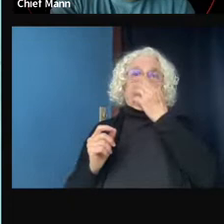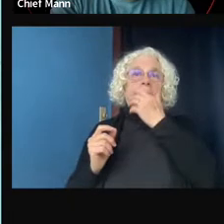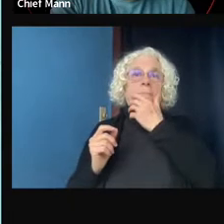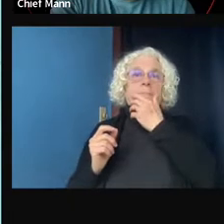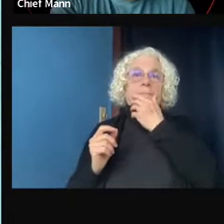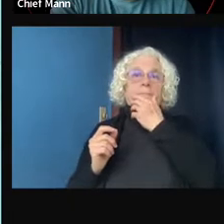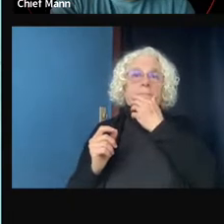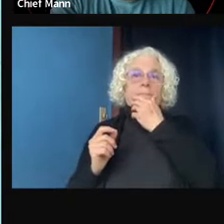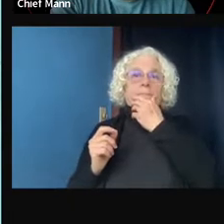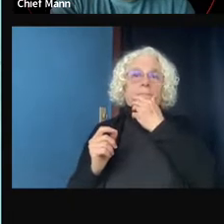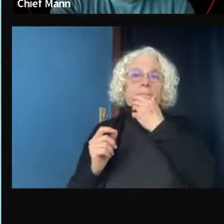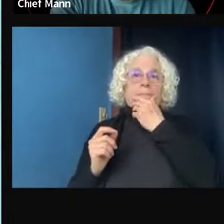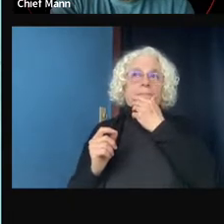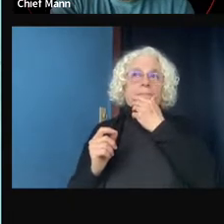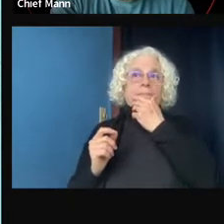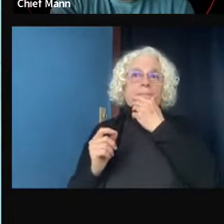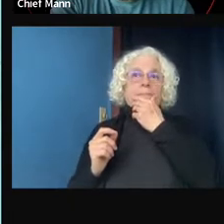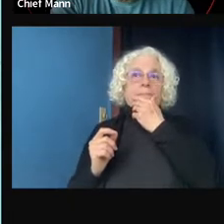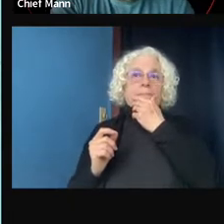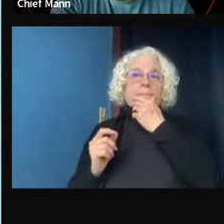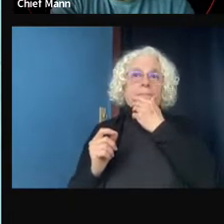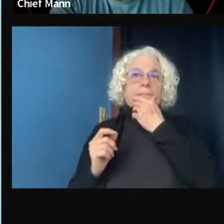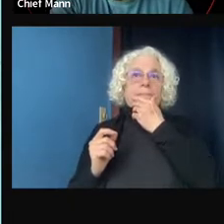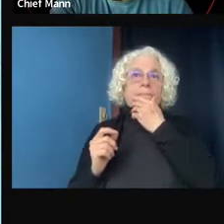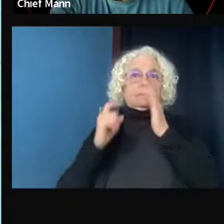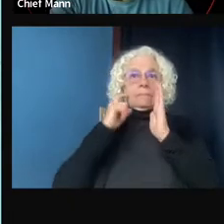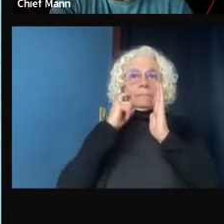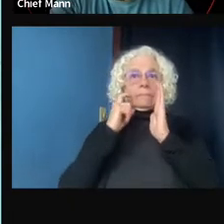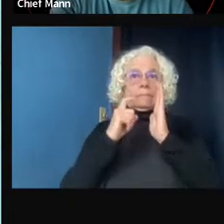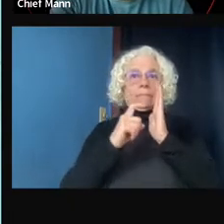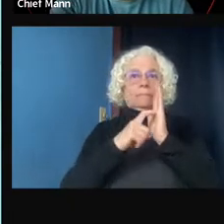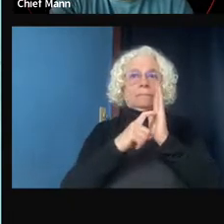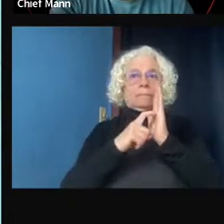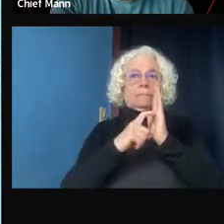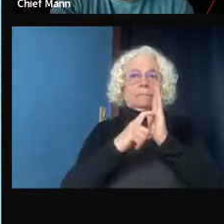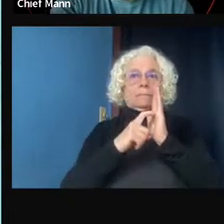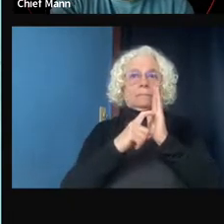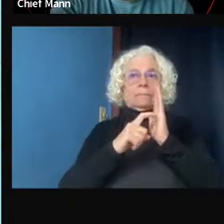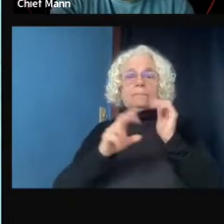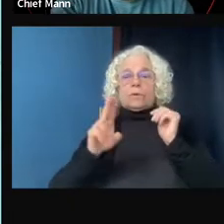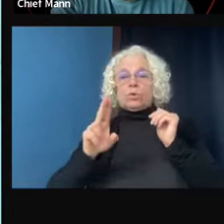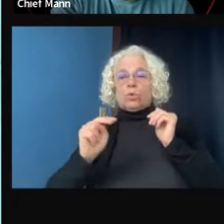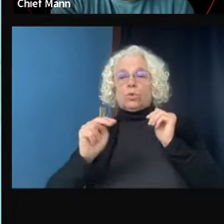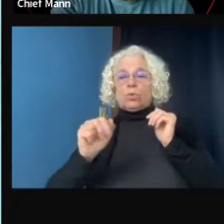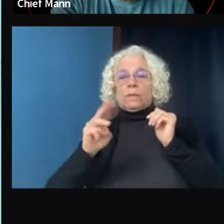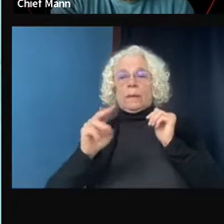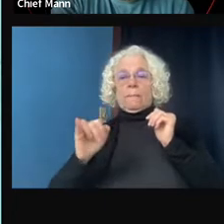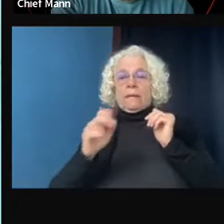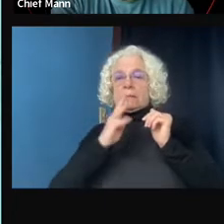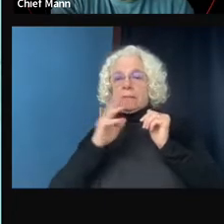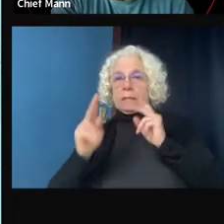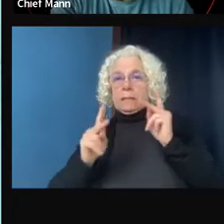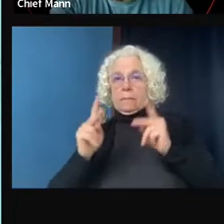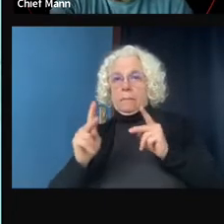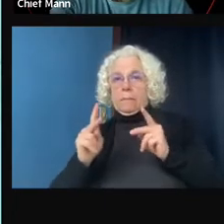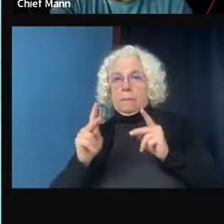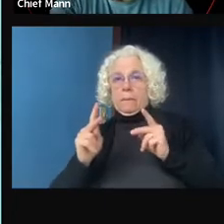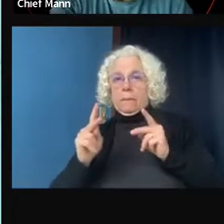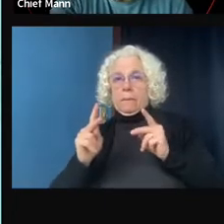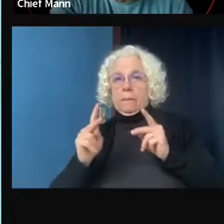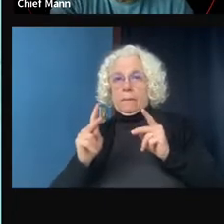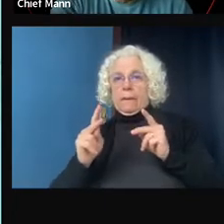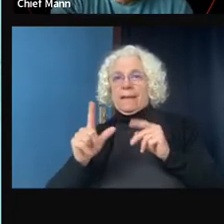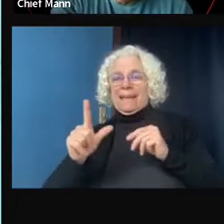And you will see as well the Unami speaking people who spell